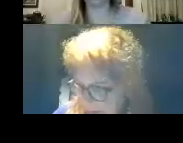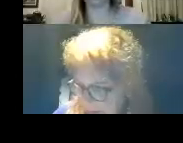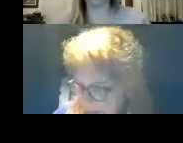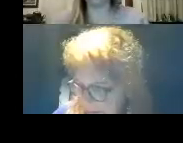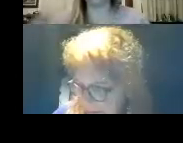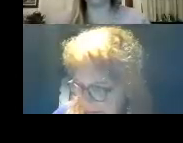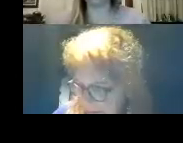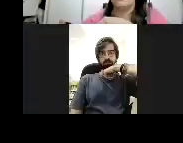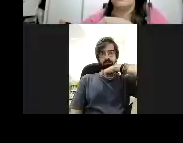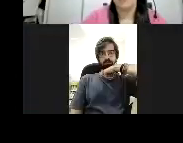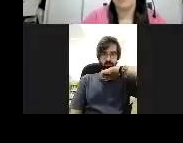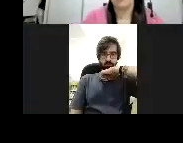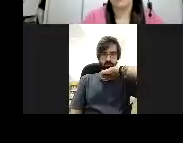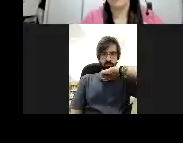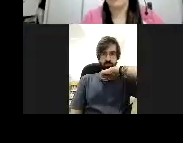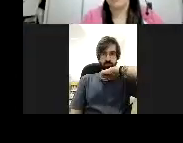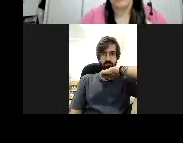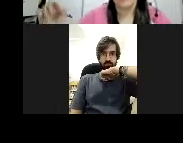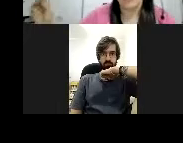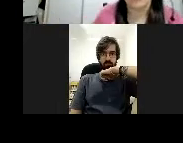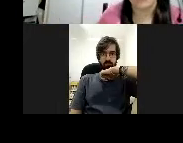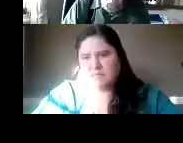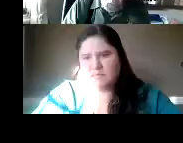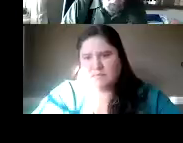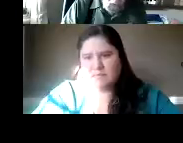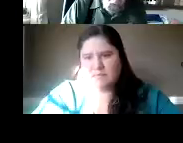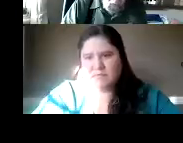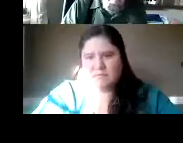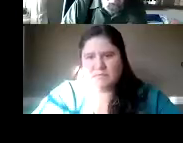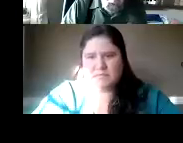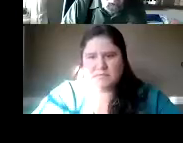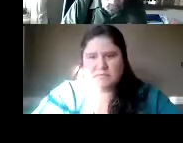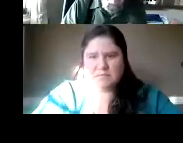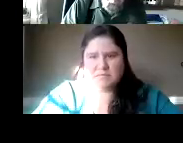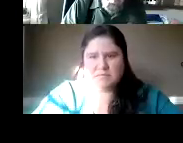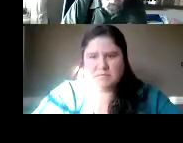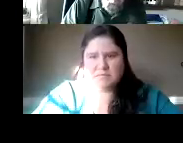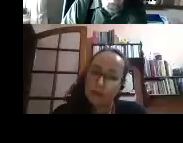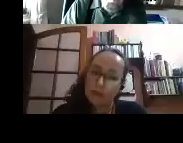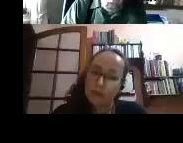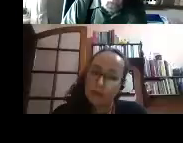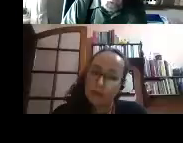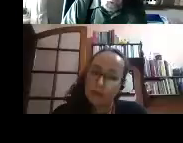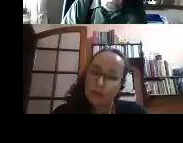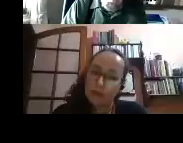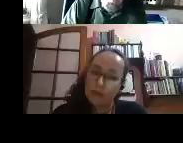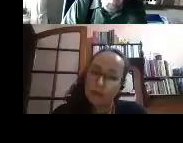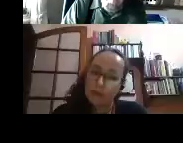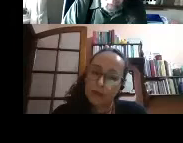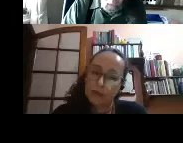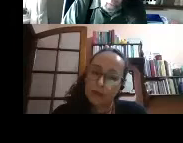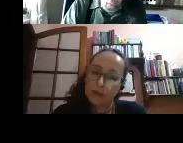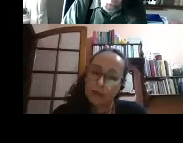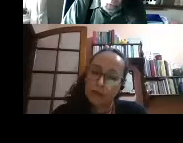took thinking as a unity of speech and intellect, each of which had independent roots in the child's